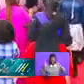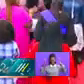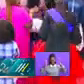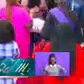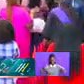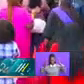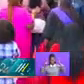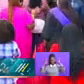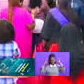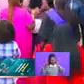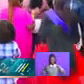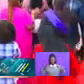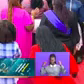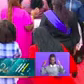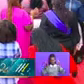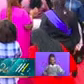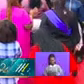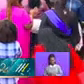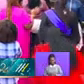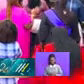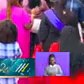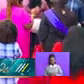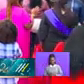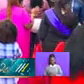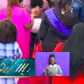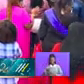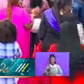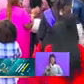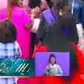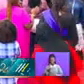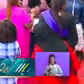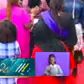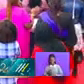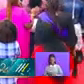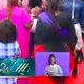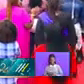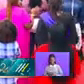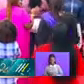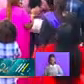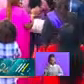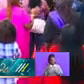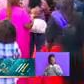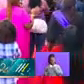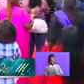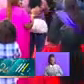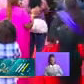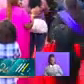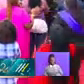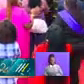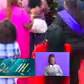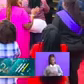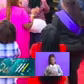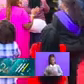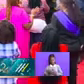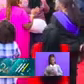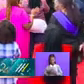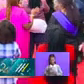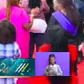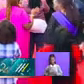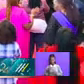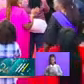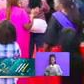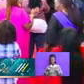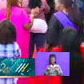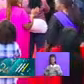fruitfulness Hallelujah we speak it prophetically and so shall it